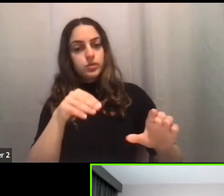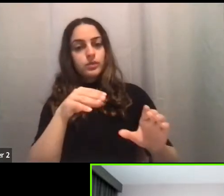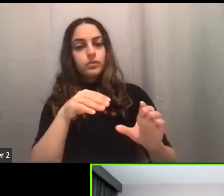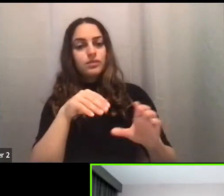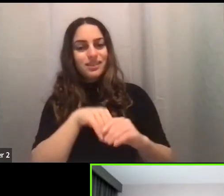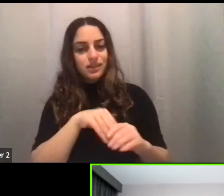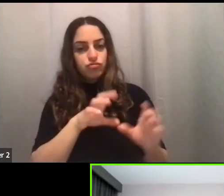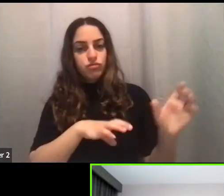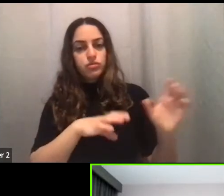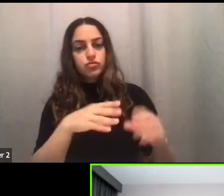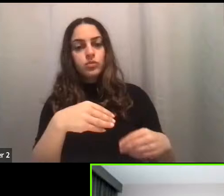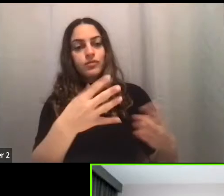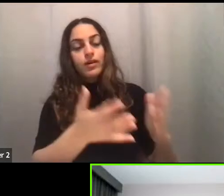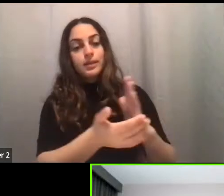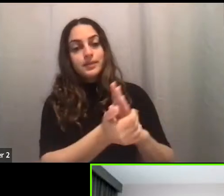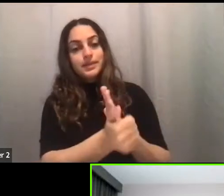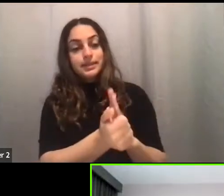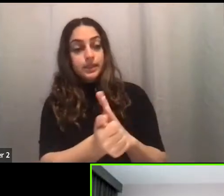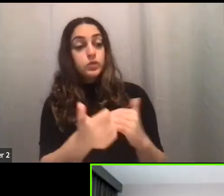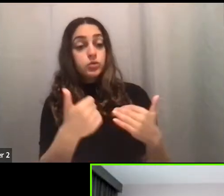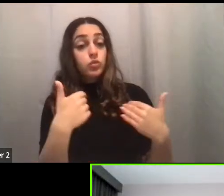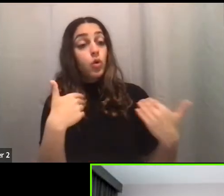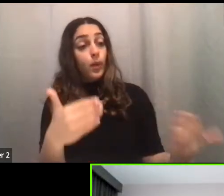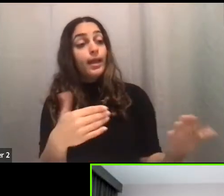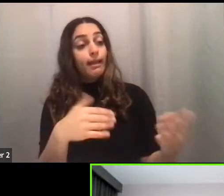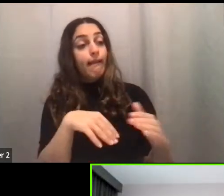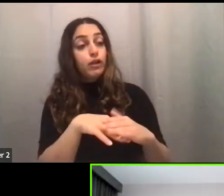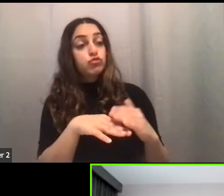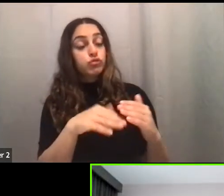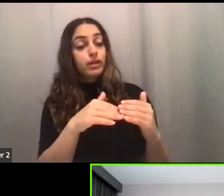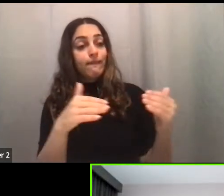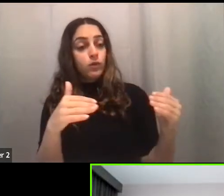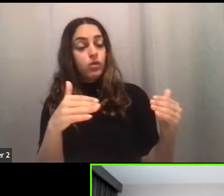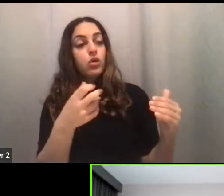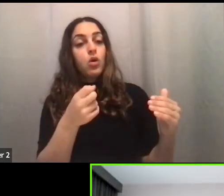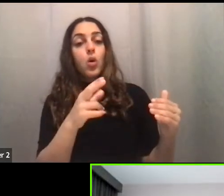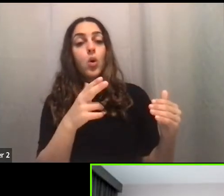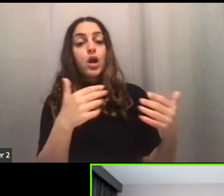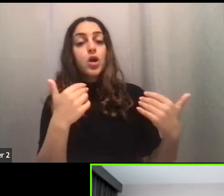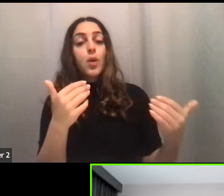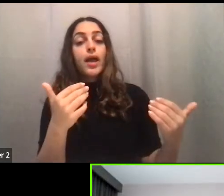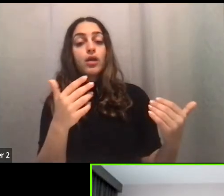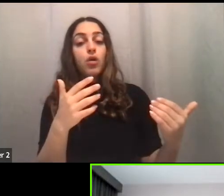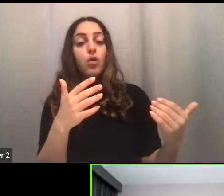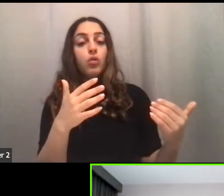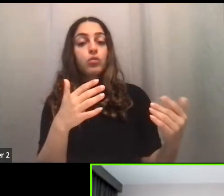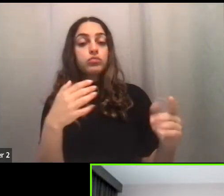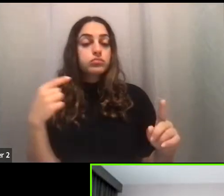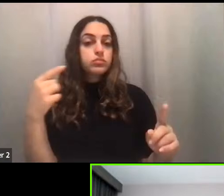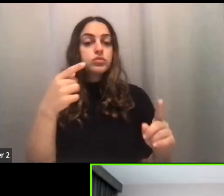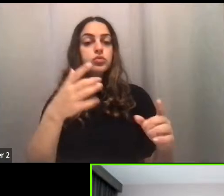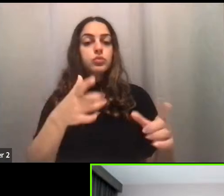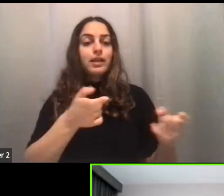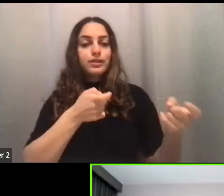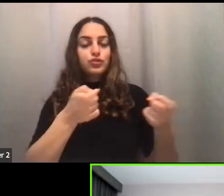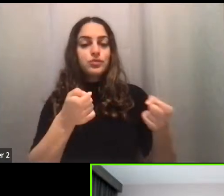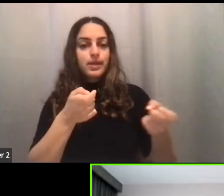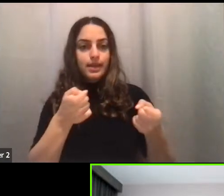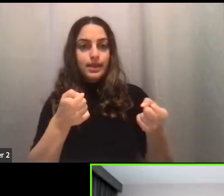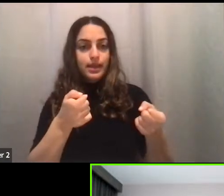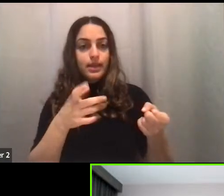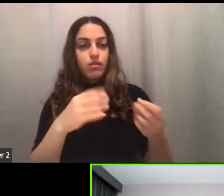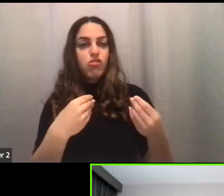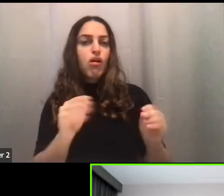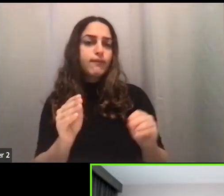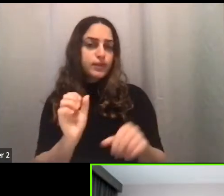them the skills to come in at an entry level in the field or move right into construction management and office